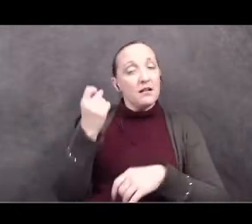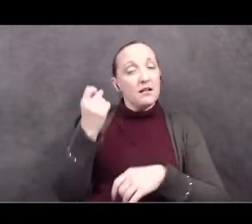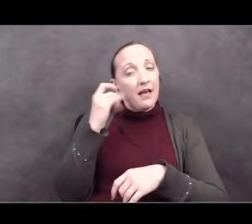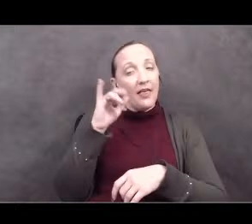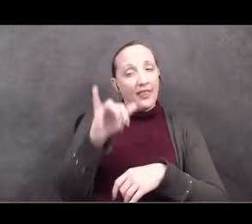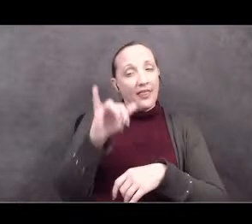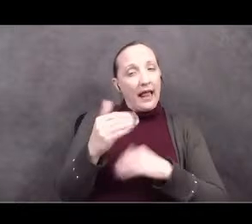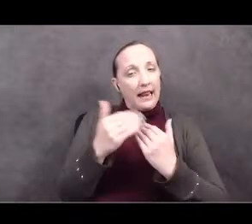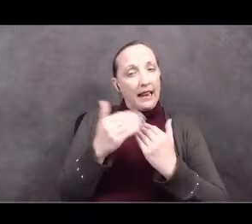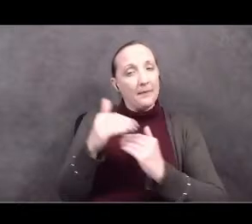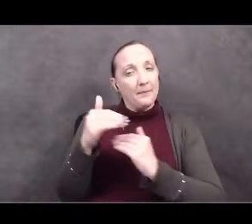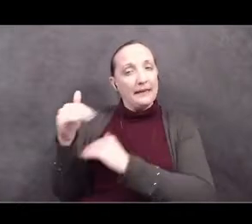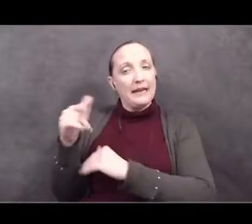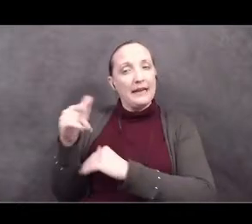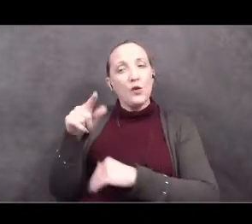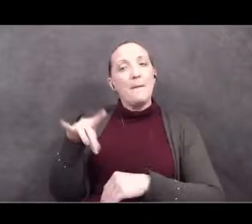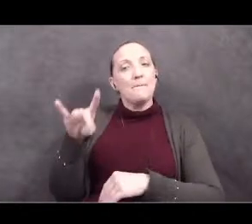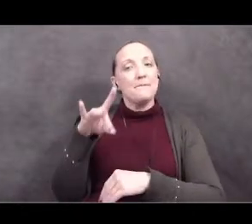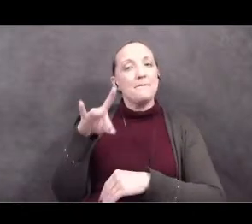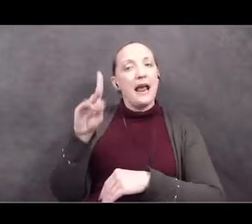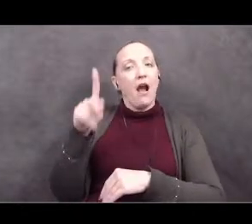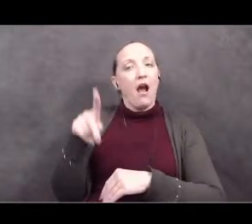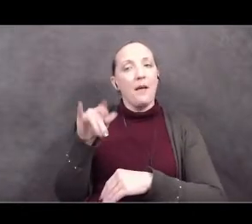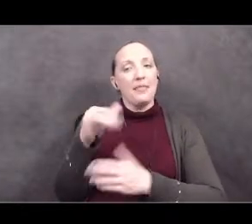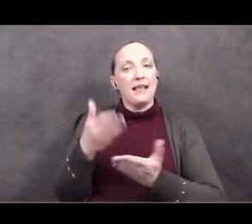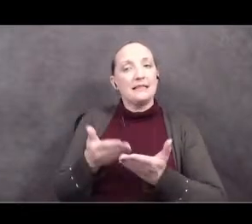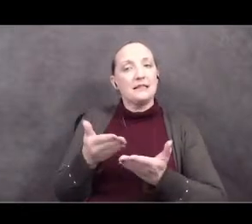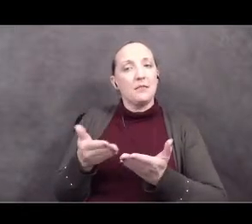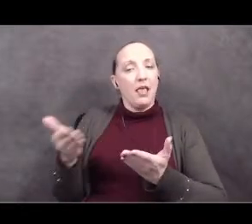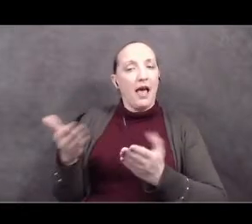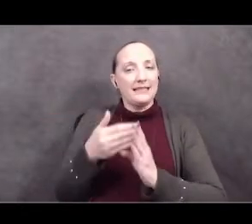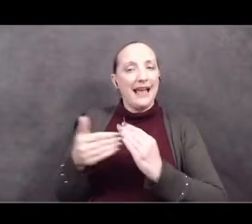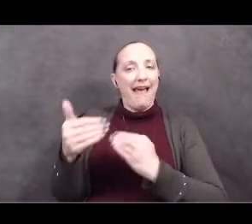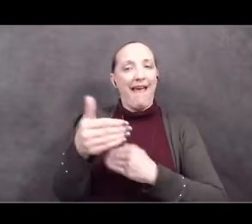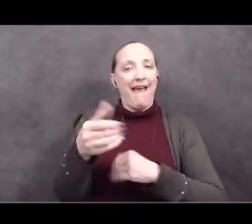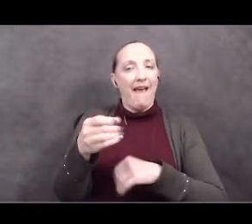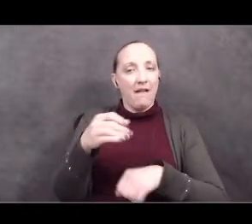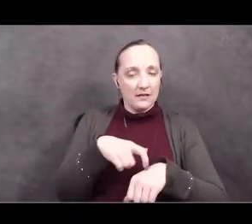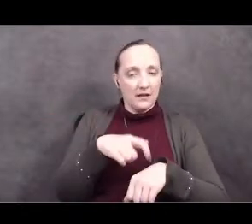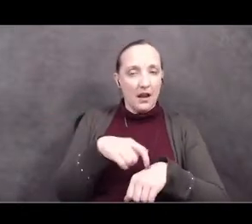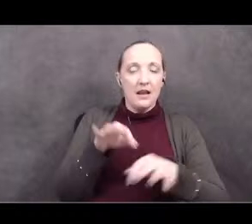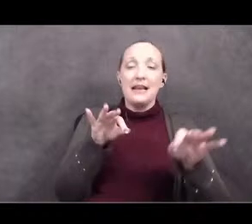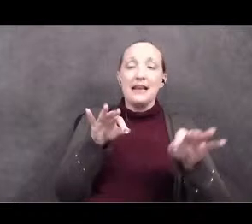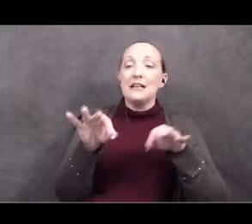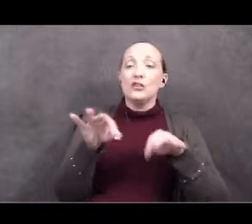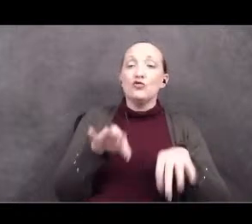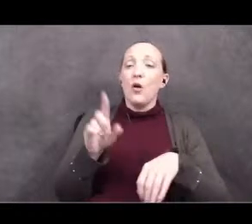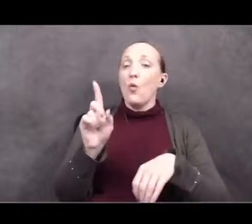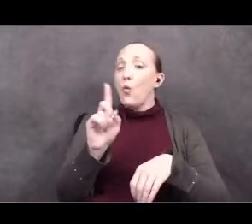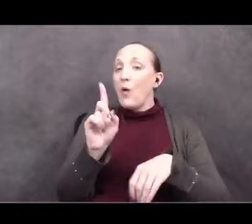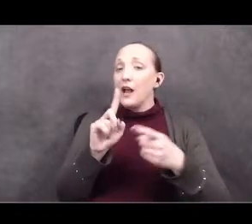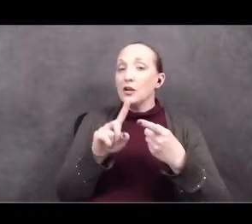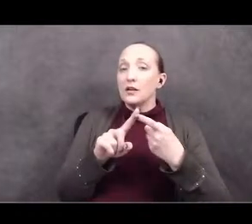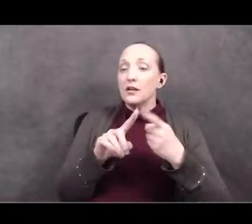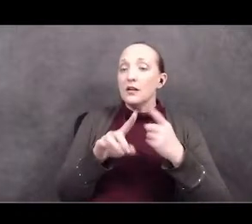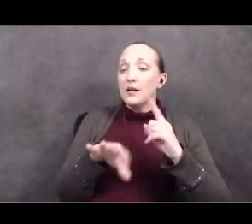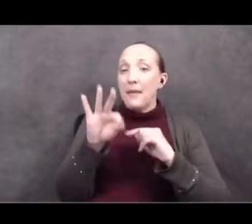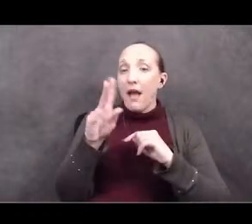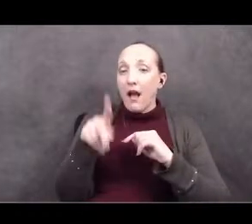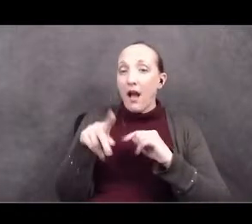uh students will will pick up the supplies ahead of time instructions on where and when to pick up the supplies will be sent to